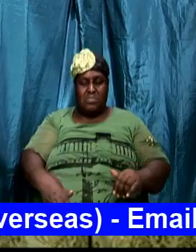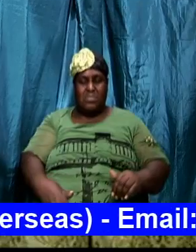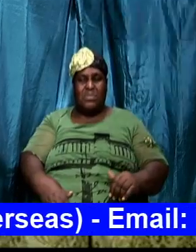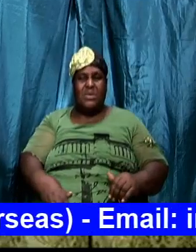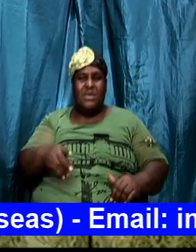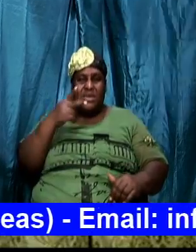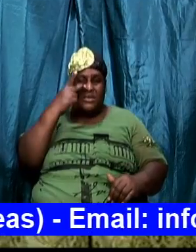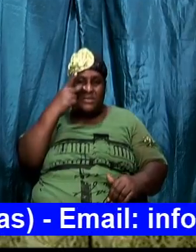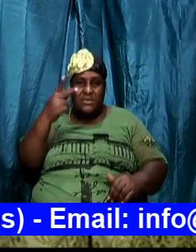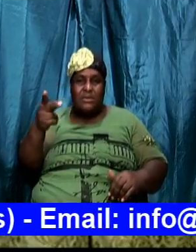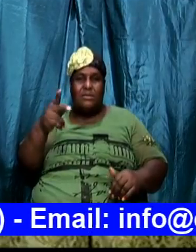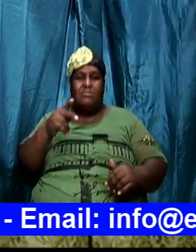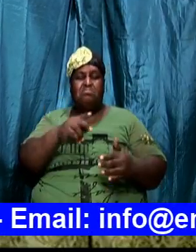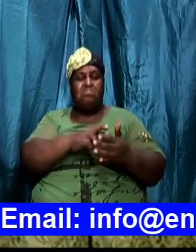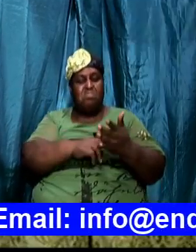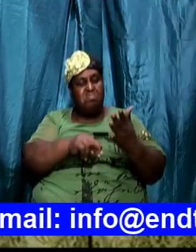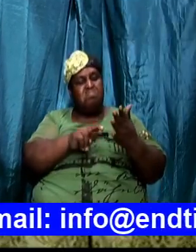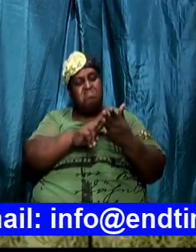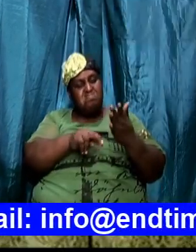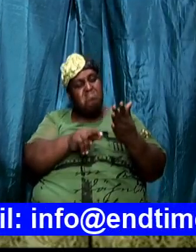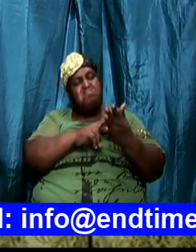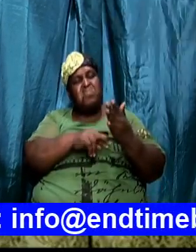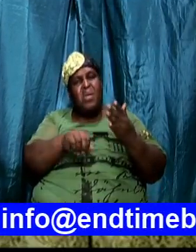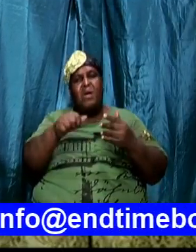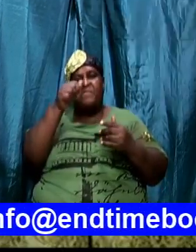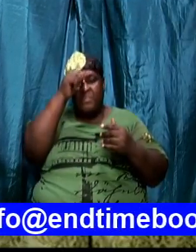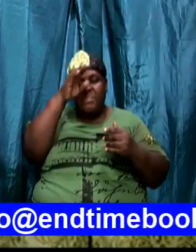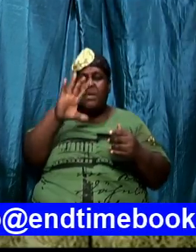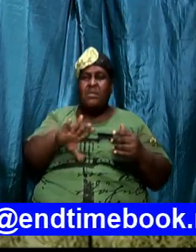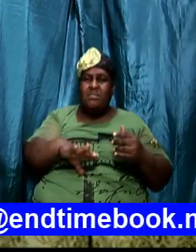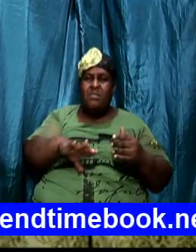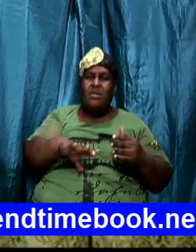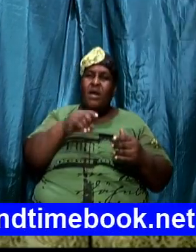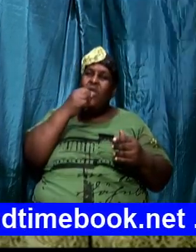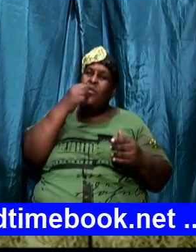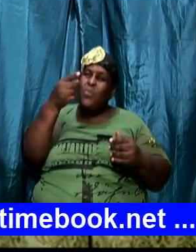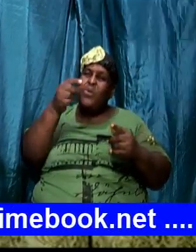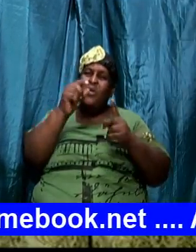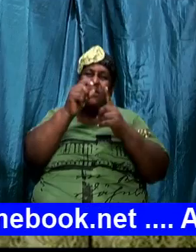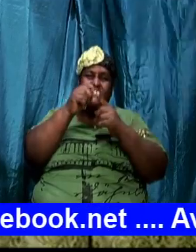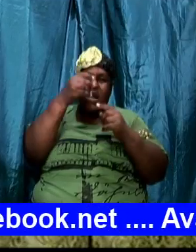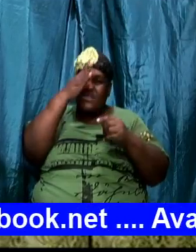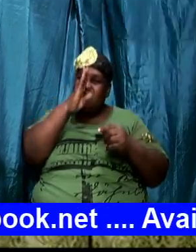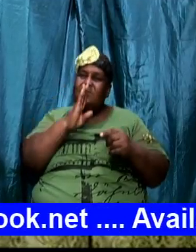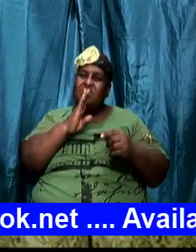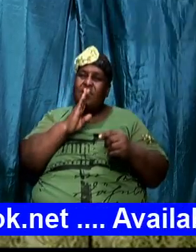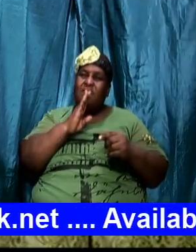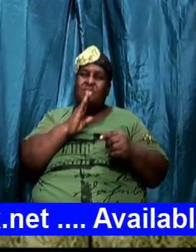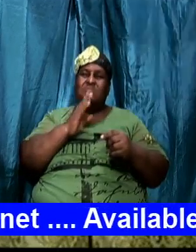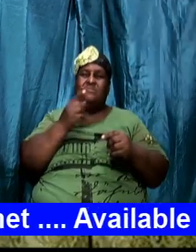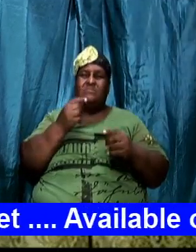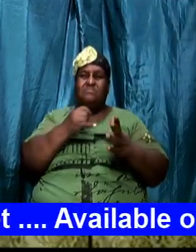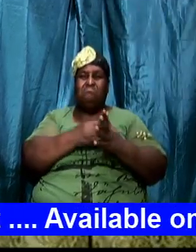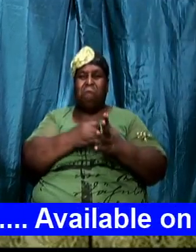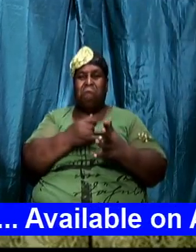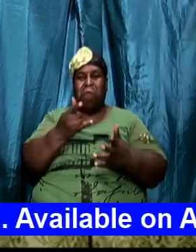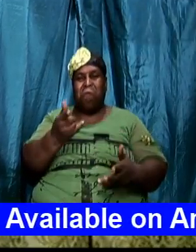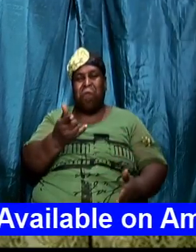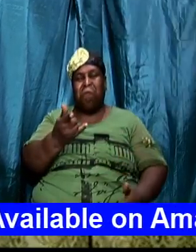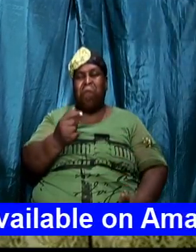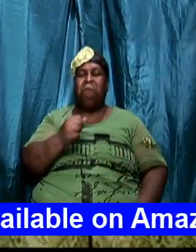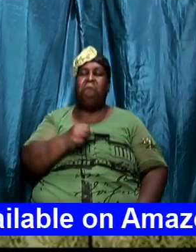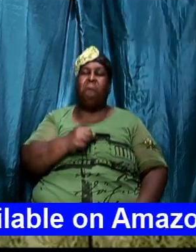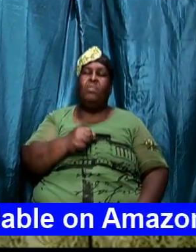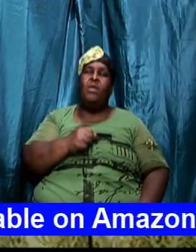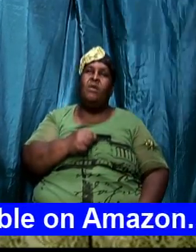The Word declares that. But because we don't know the Word, because we fail to read and study and apply